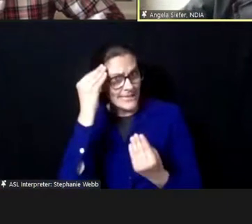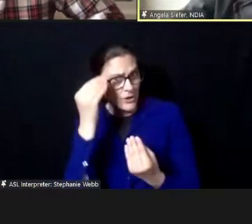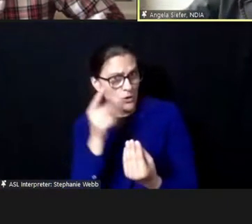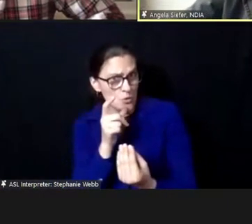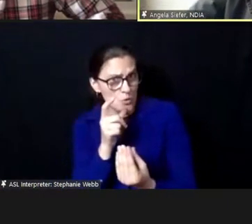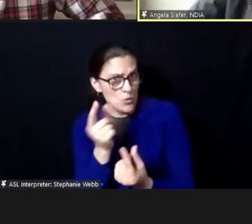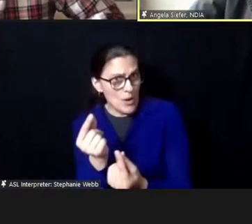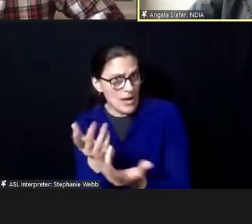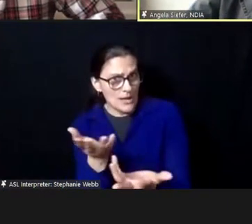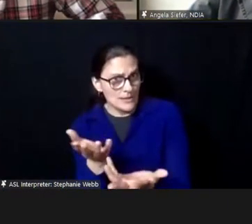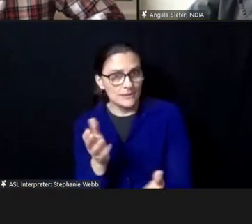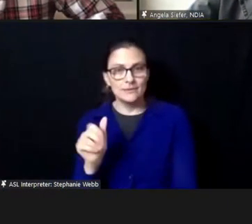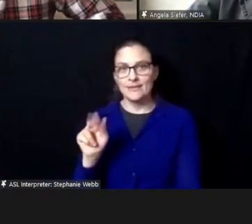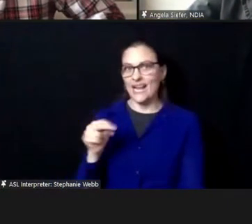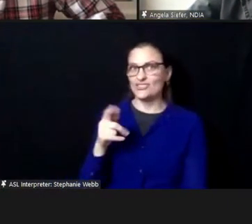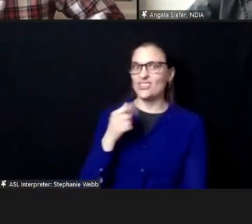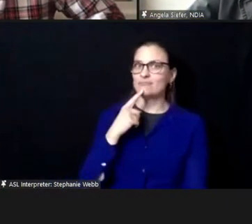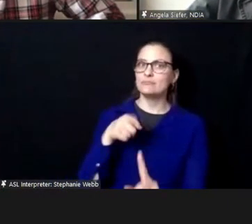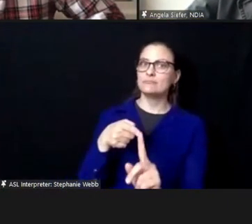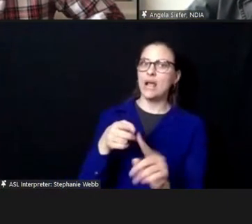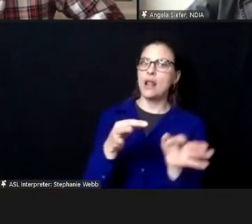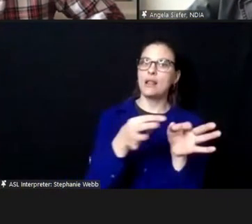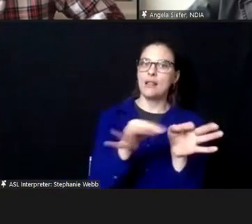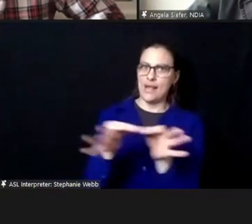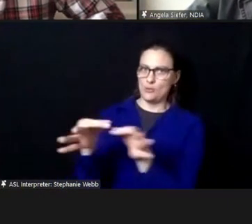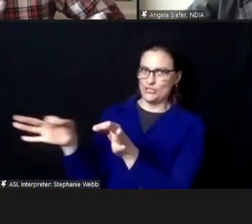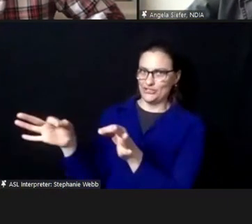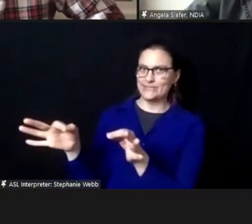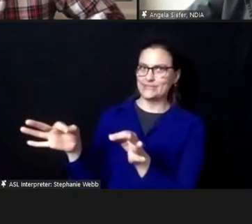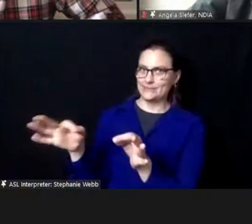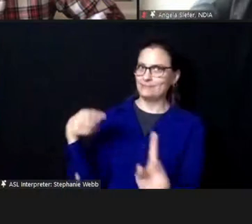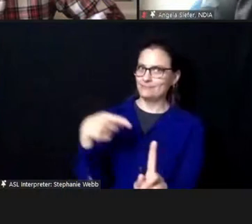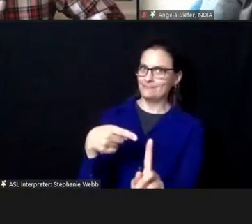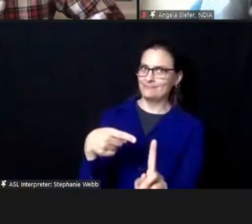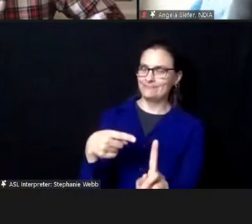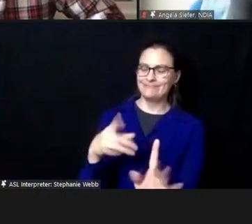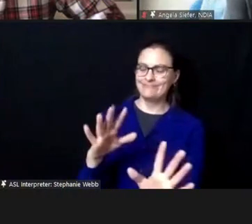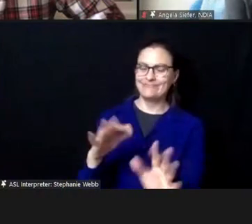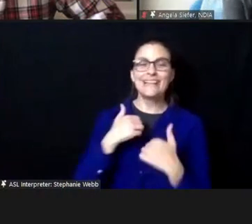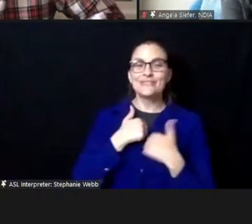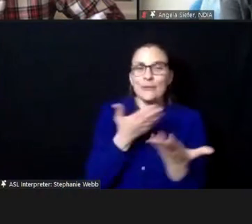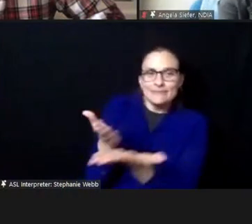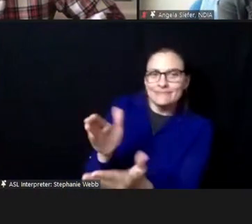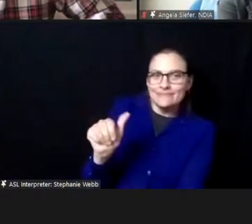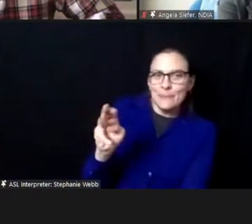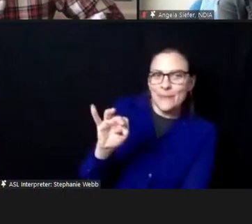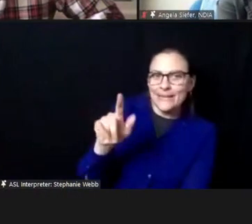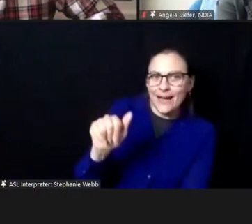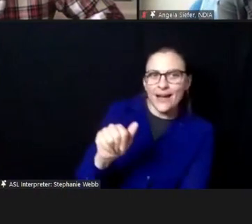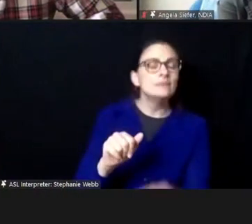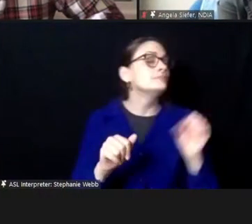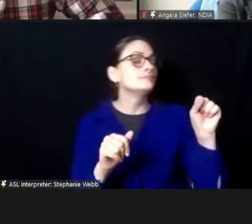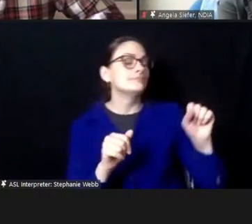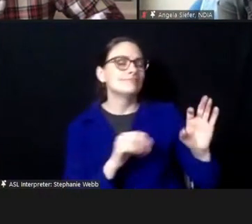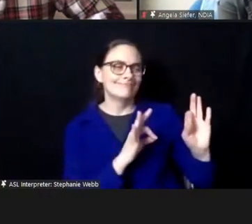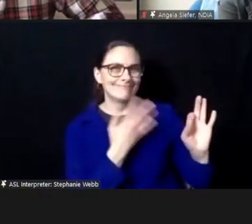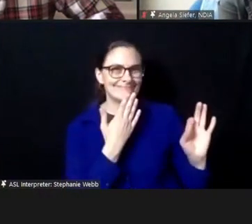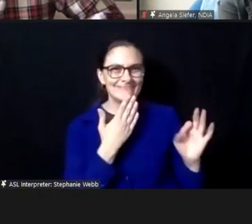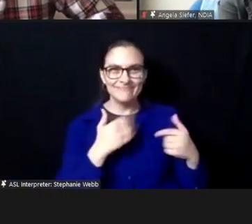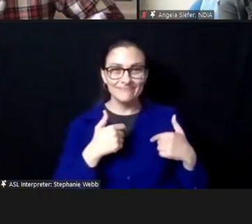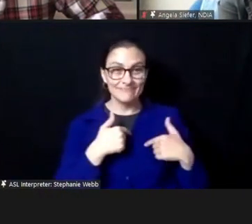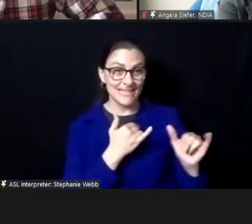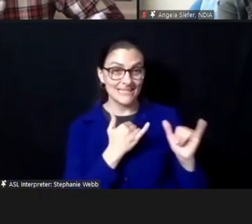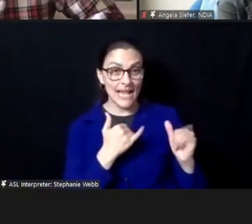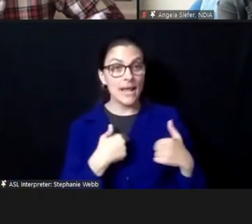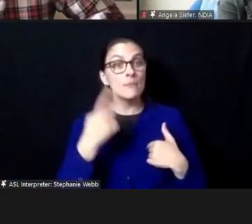yeah. Sorry, Mina, go ahead. I was going to say, I was about to say the same thing. Having a digital label also allows you to